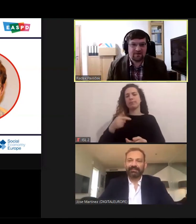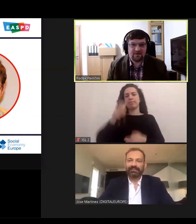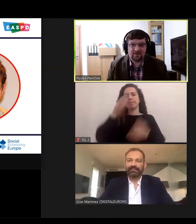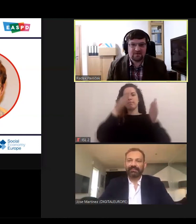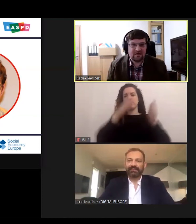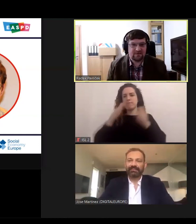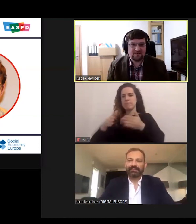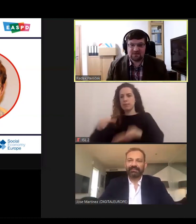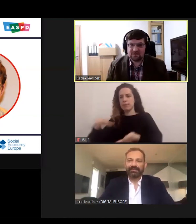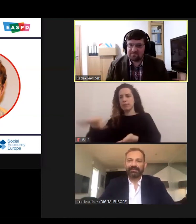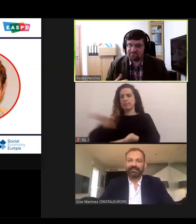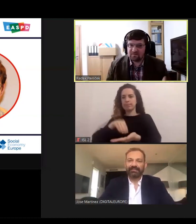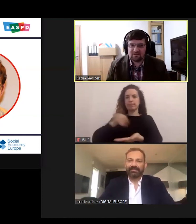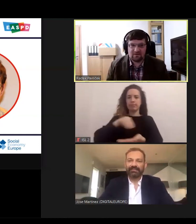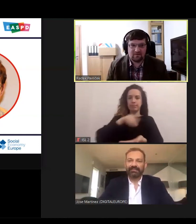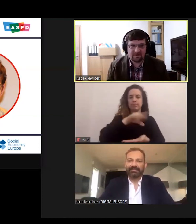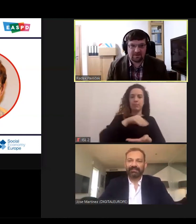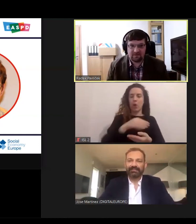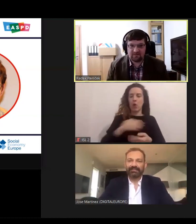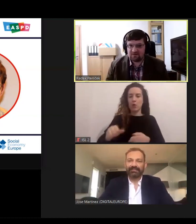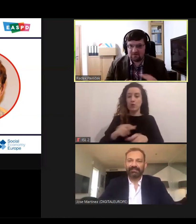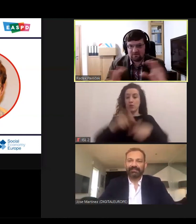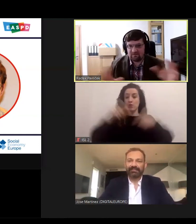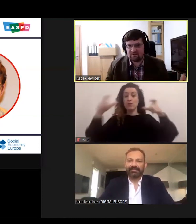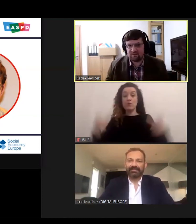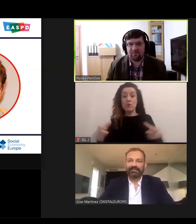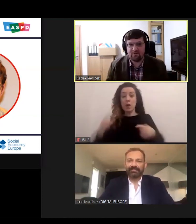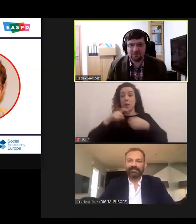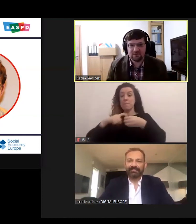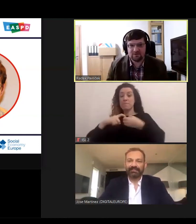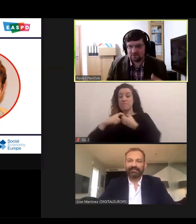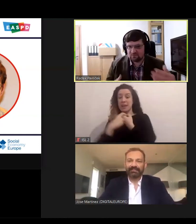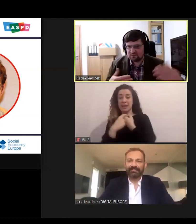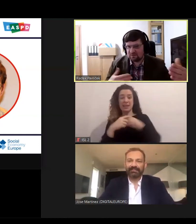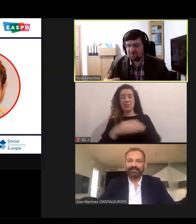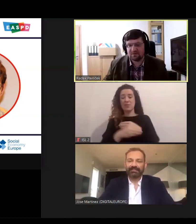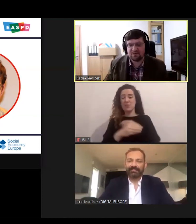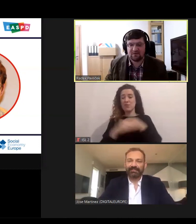we would like to take the good things we have learned during the